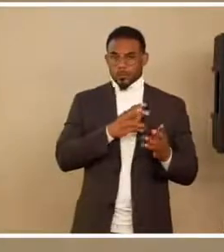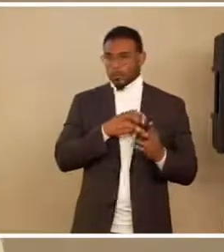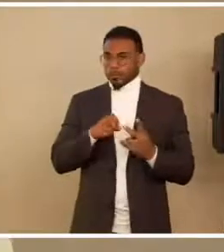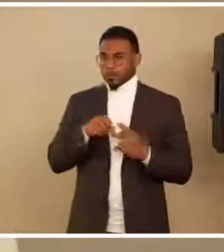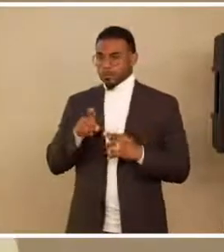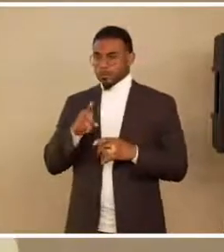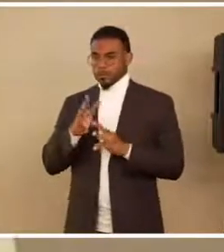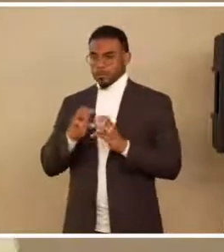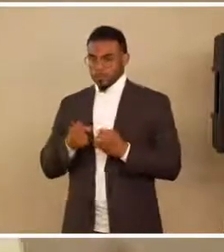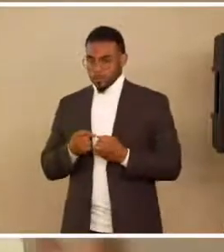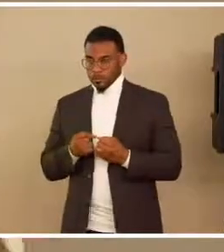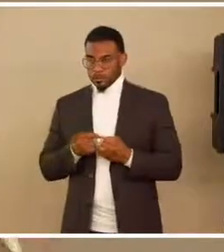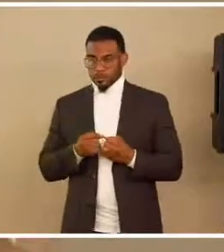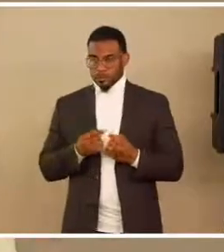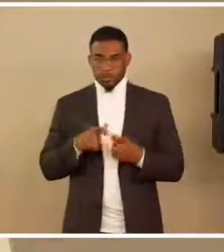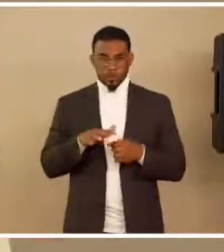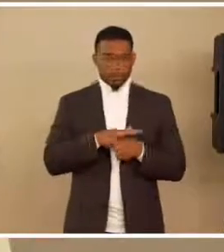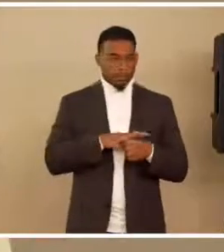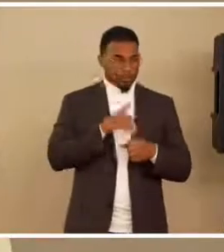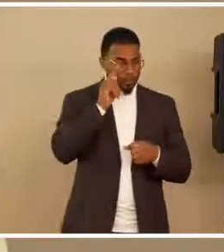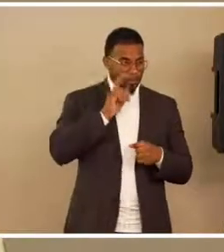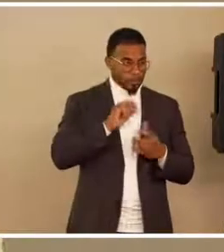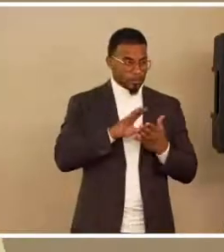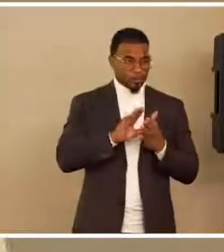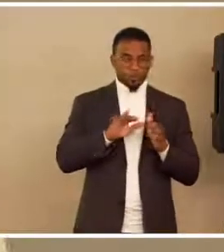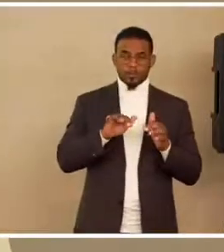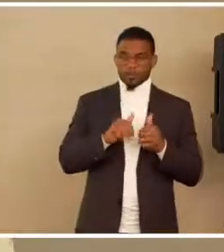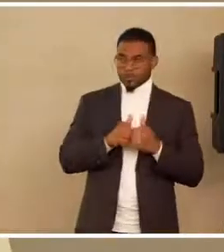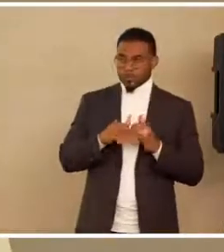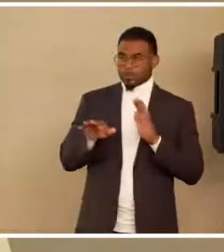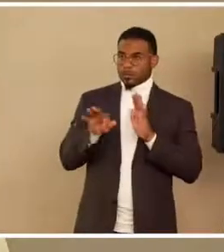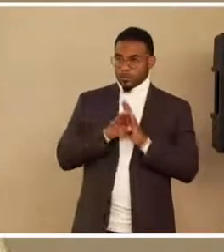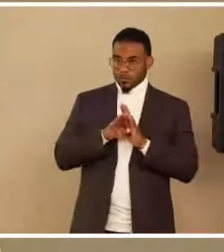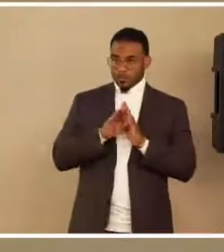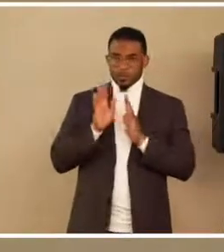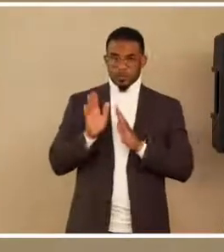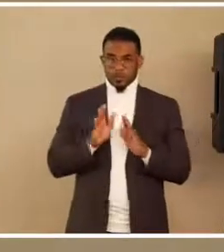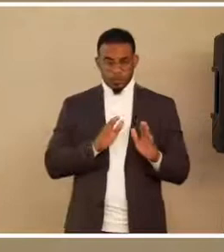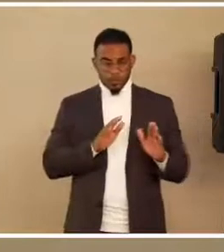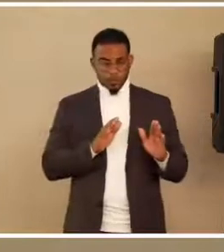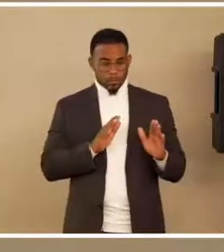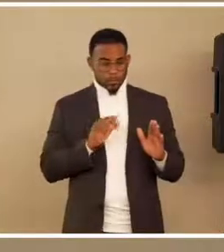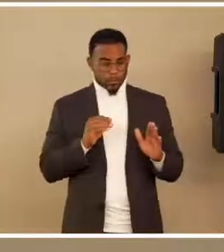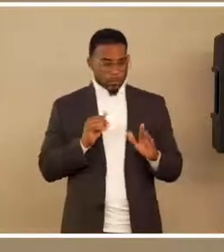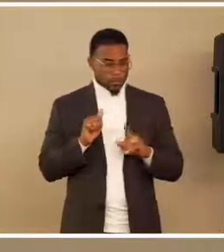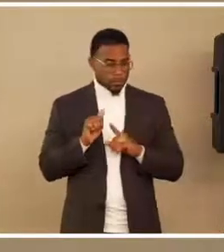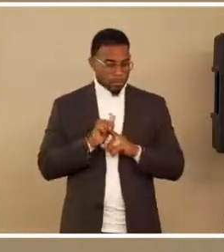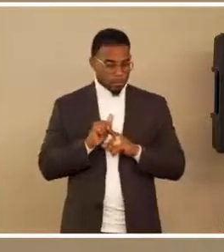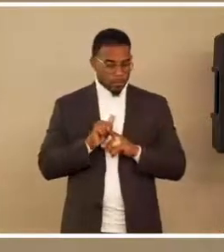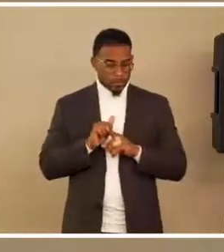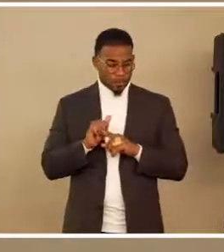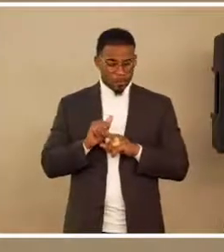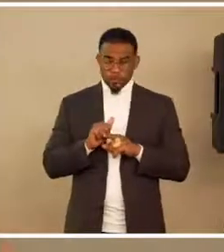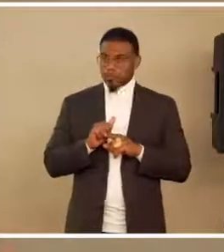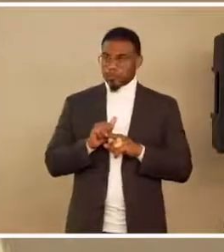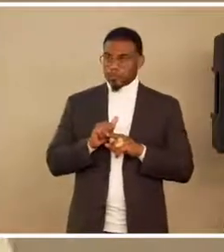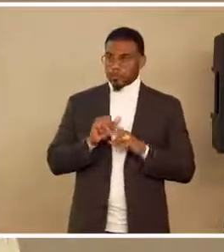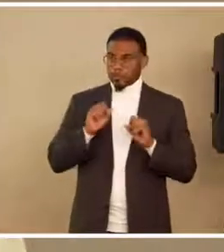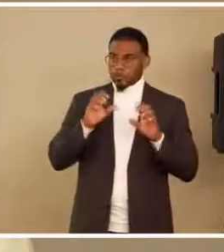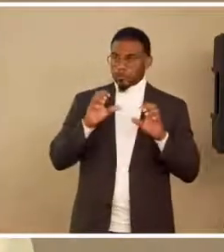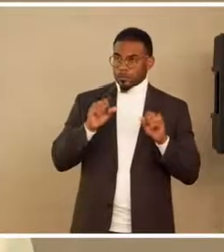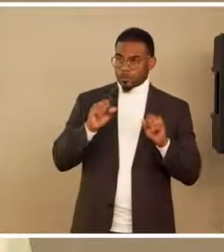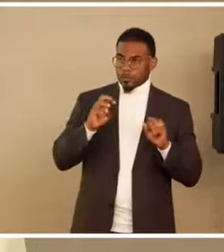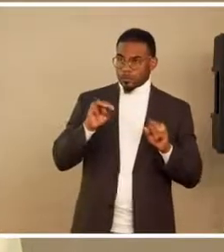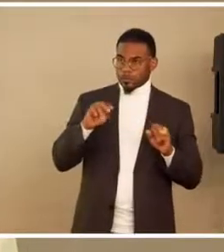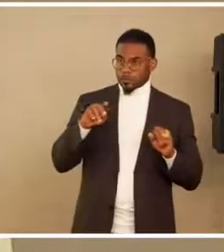transition into a workshop for local teens to learn how to select, prepare, and practice, rehearse,